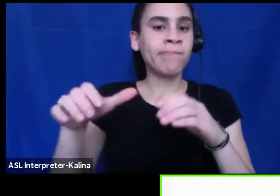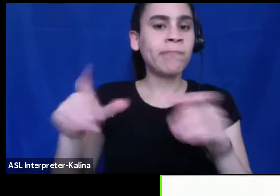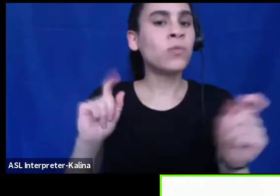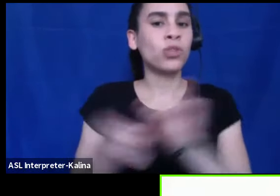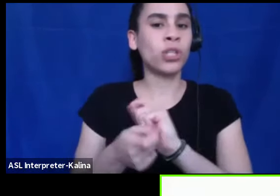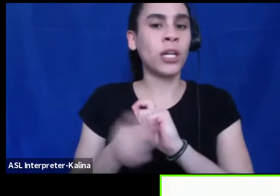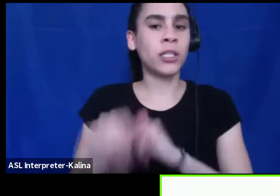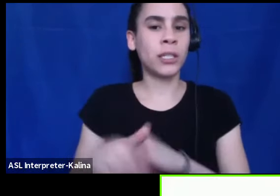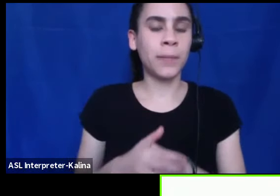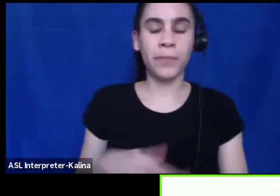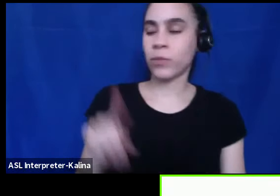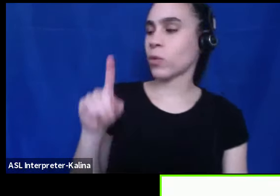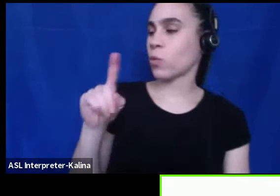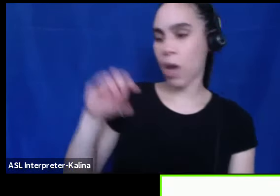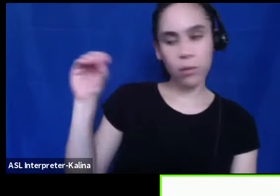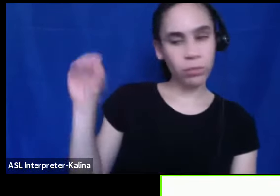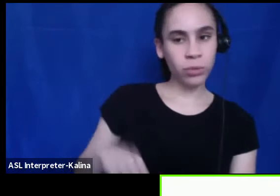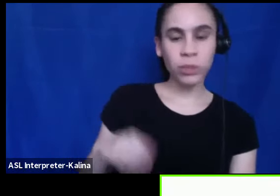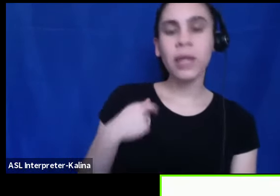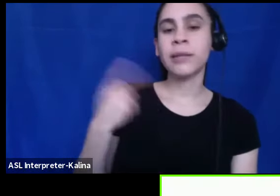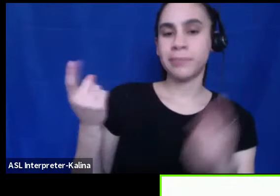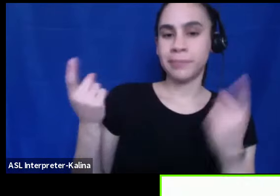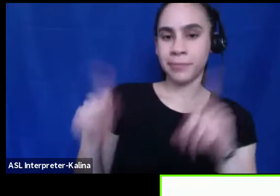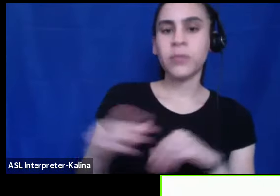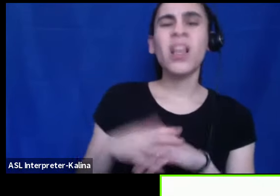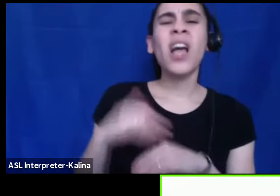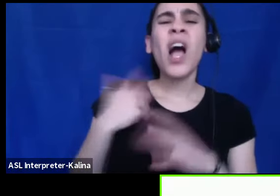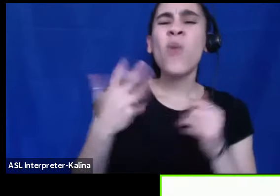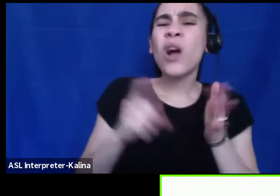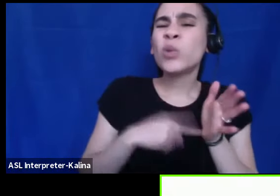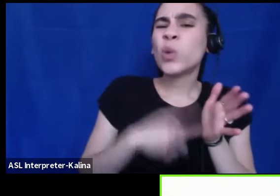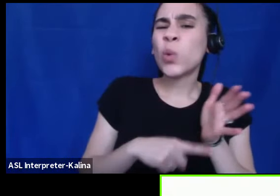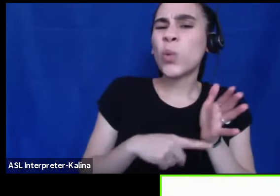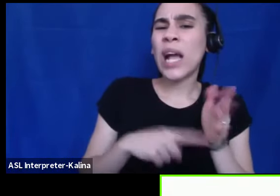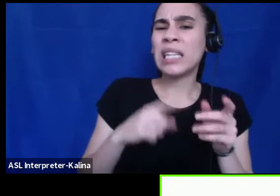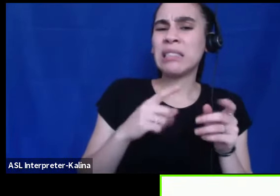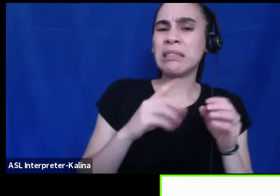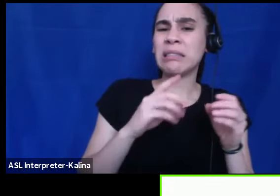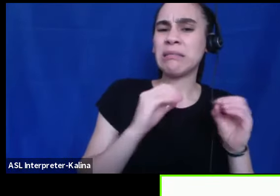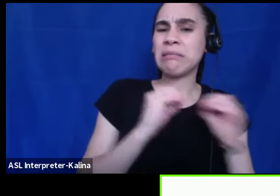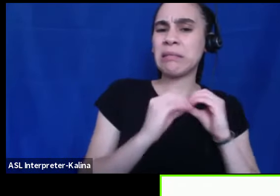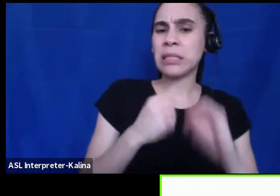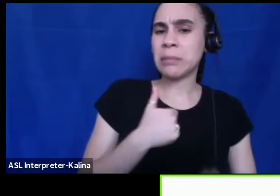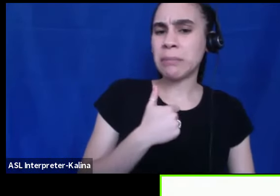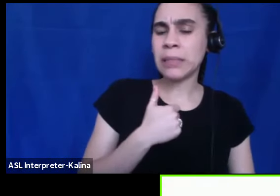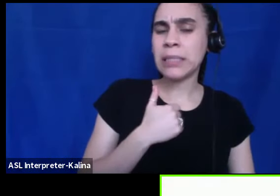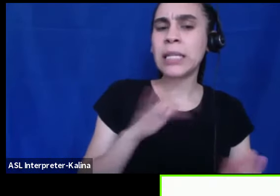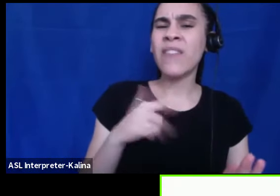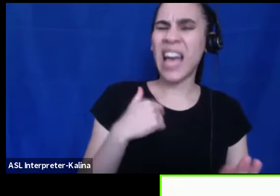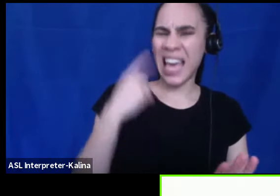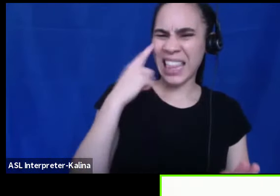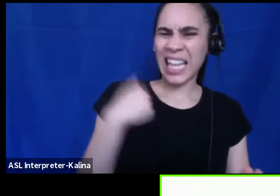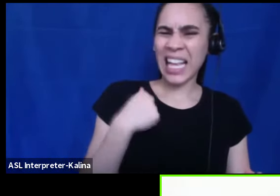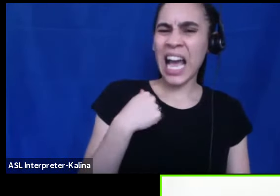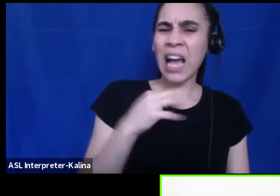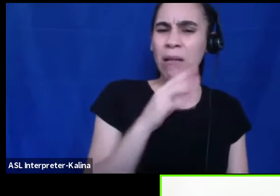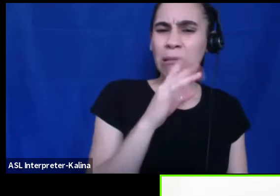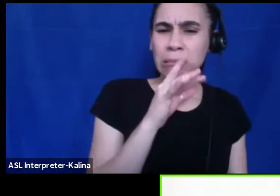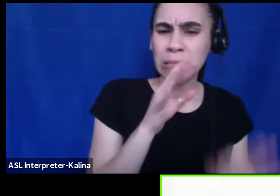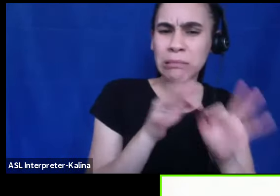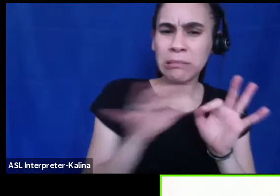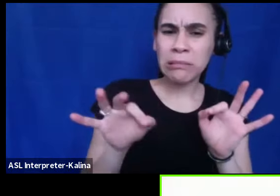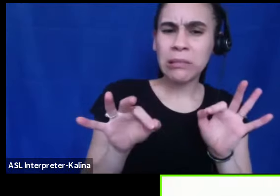agree. I do want to make a correction on something I said a little bit earlier. I think I said something like that people would just, when I talked